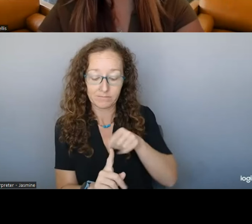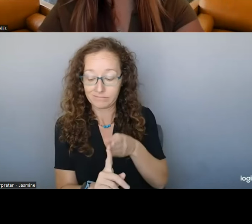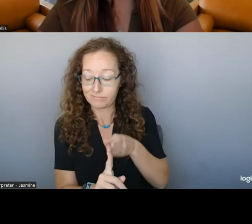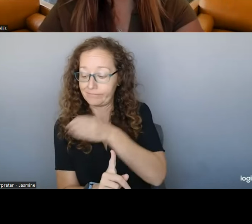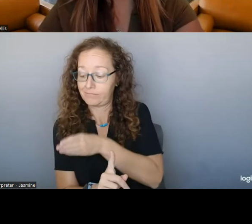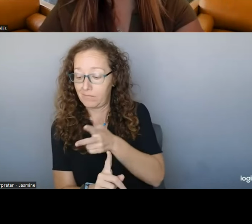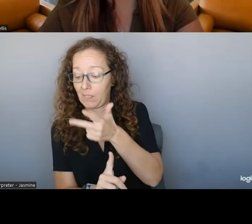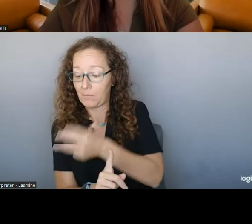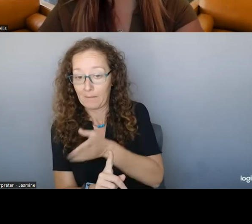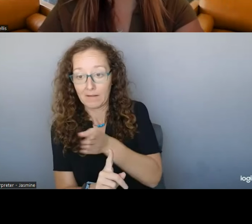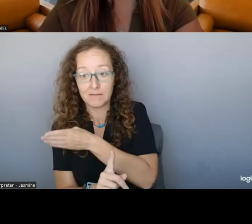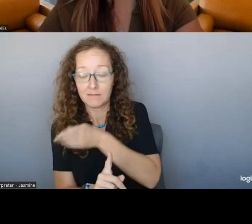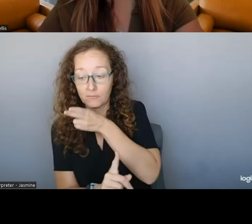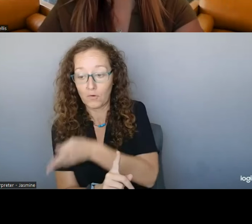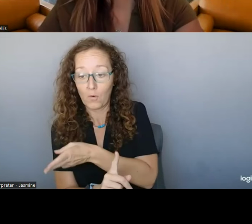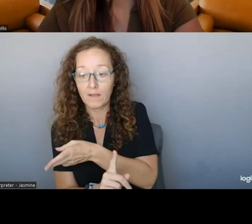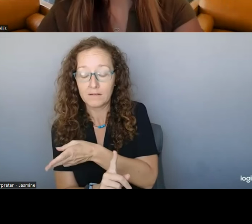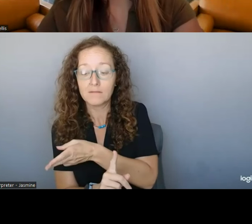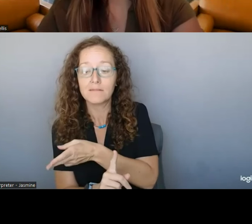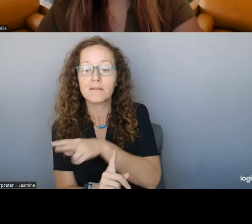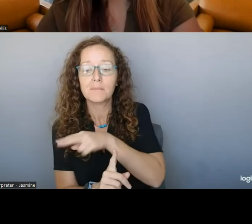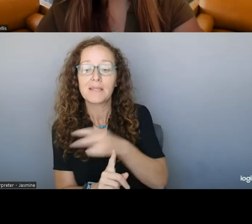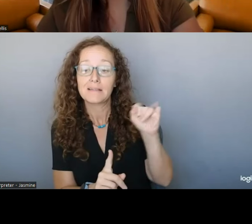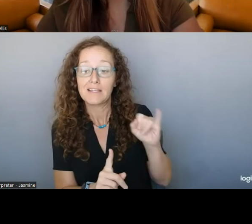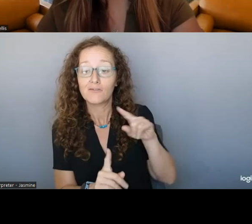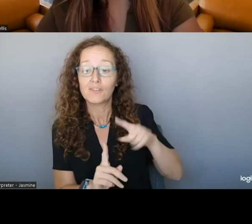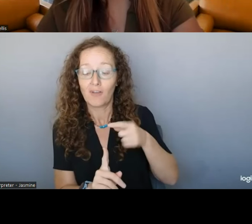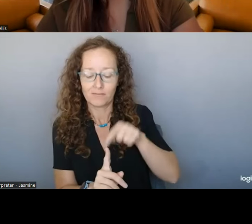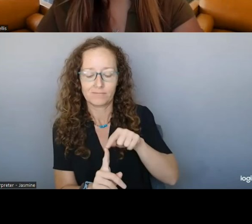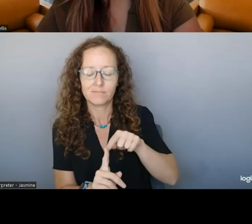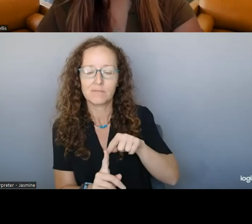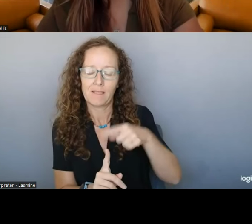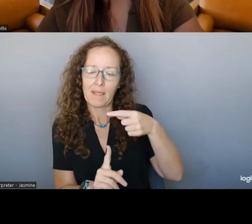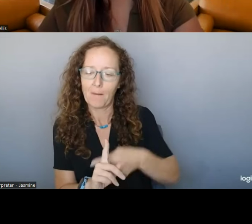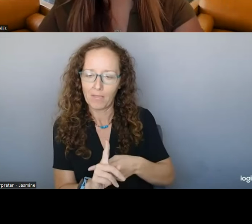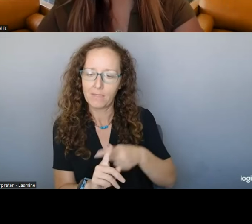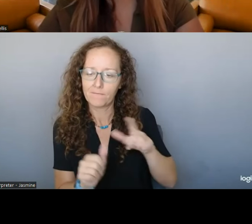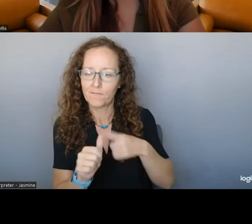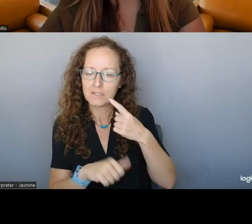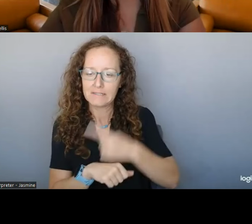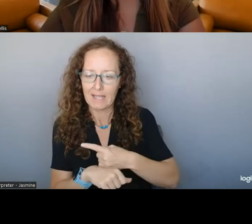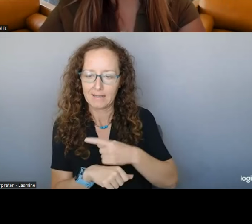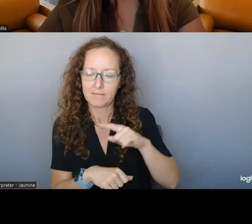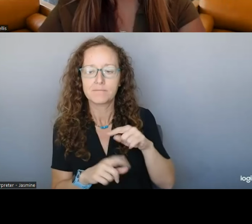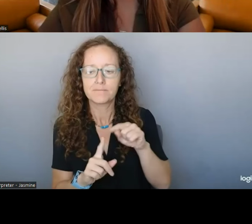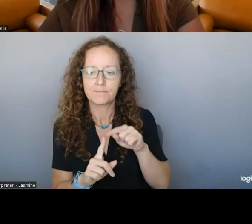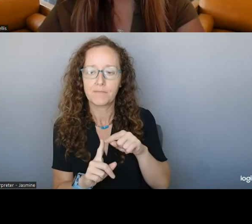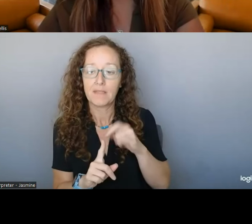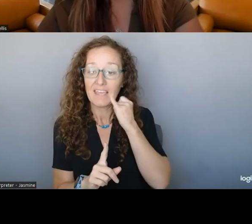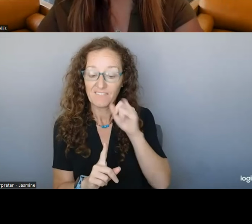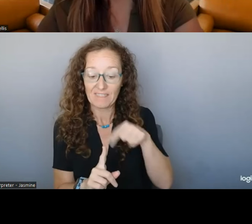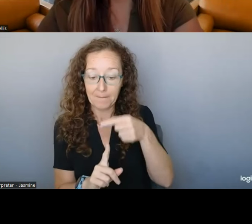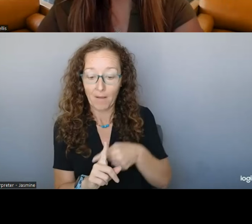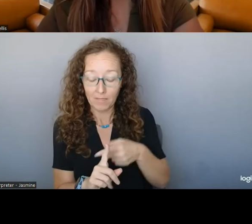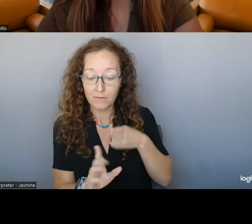the first day of your birthday month. If you enroll during your birthday month, your coverage will begin the first month after